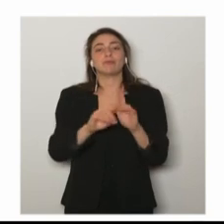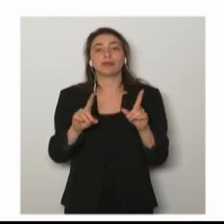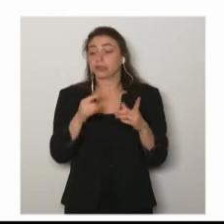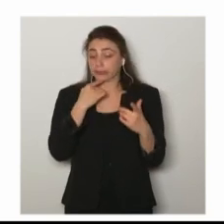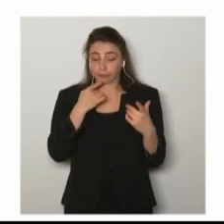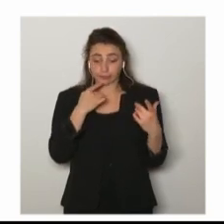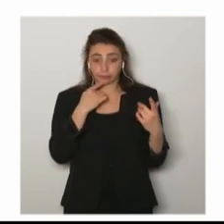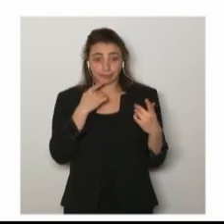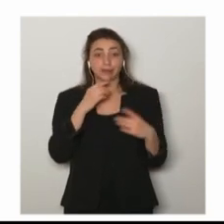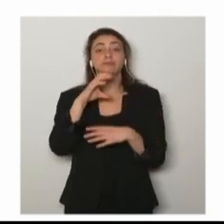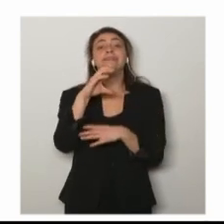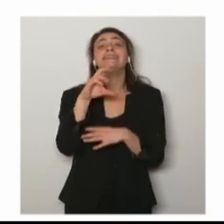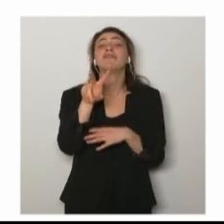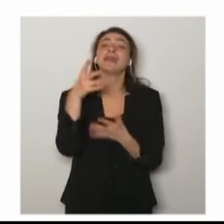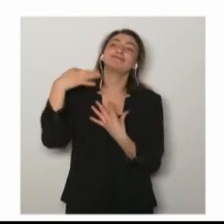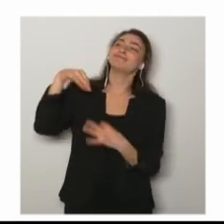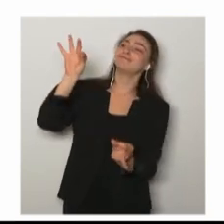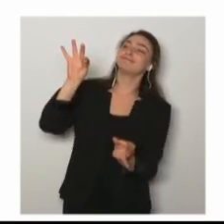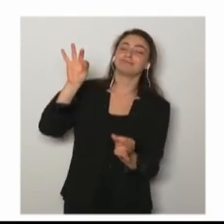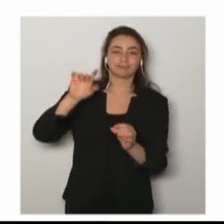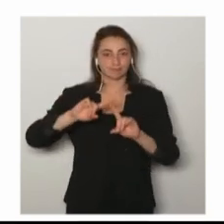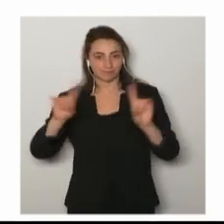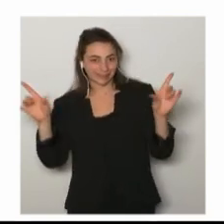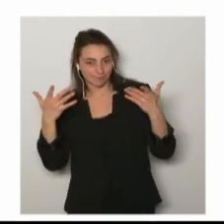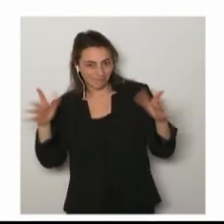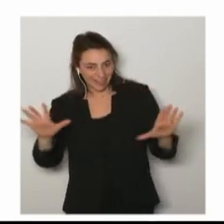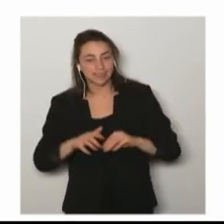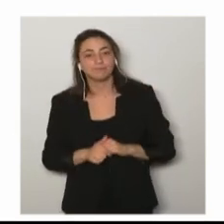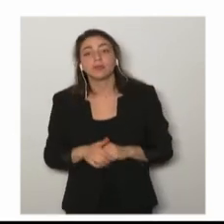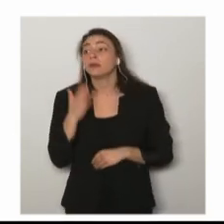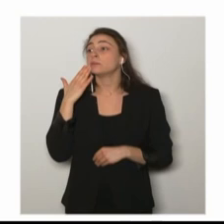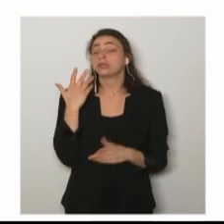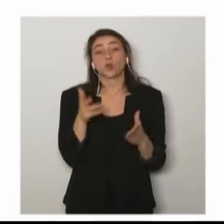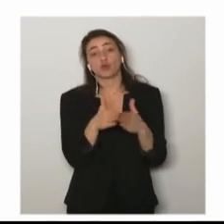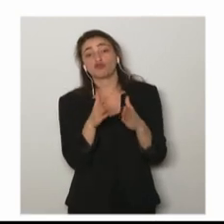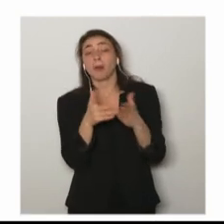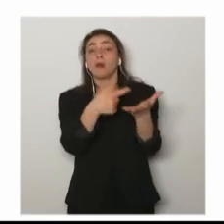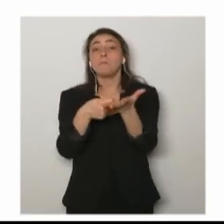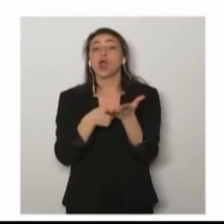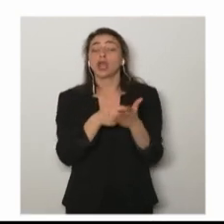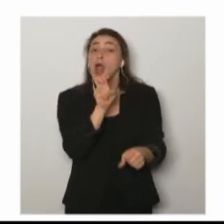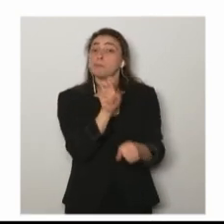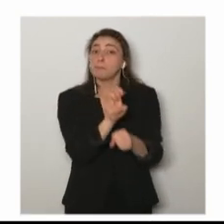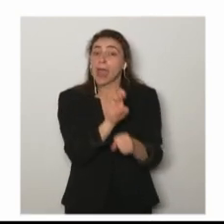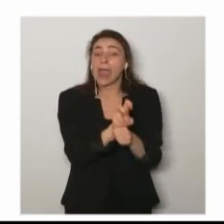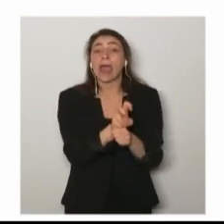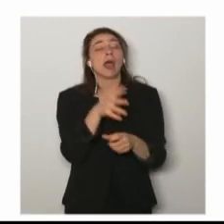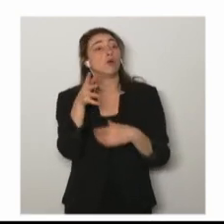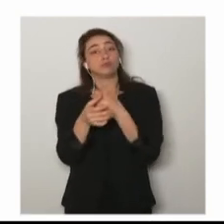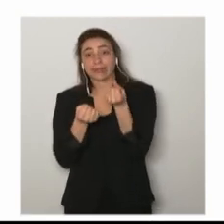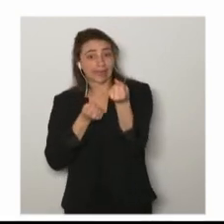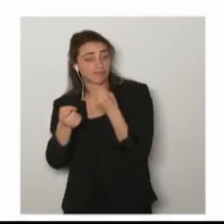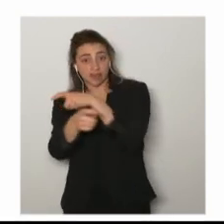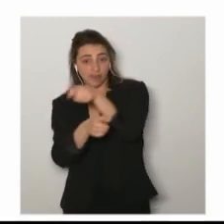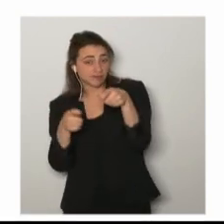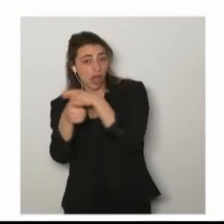for mortgages, for anything financially, you have the right that your cancer history is to be forgotten, so